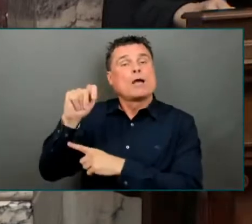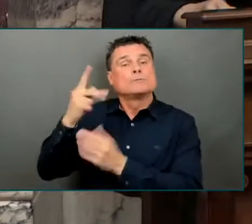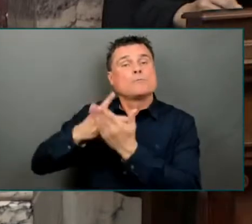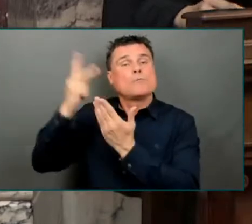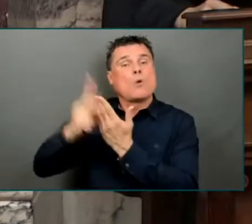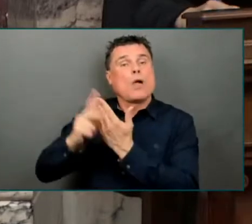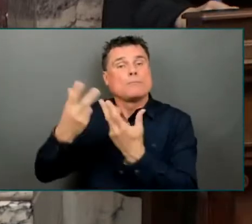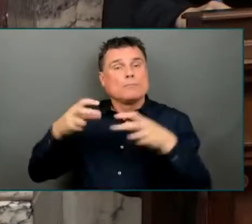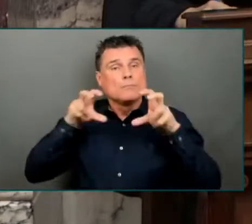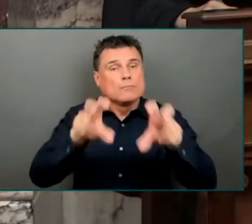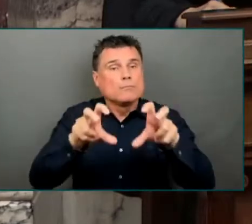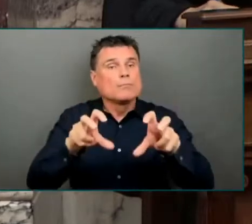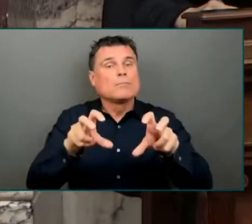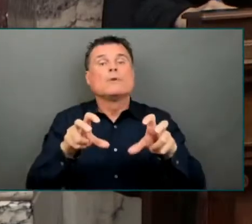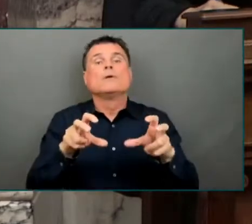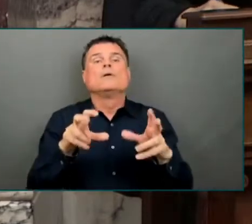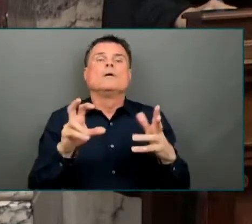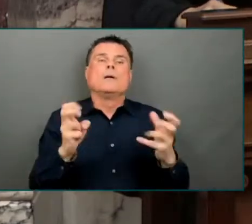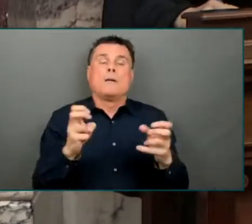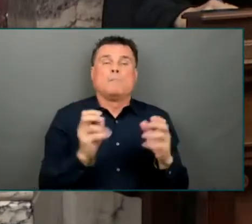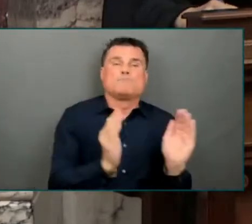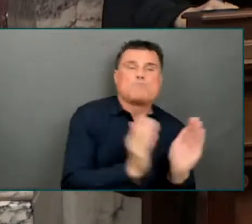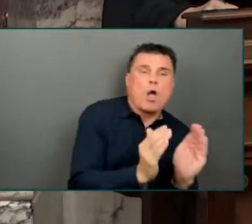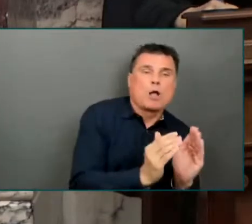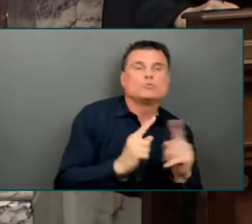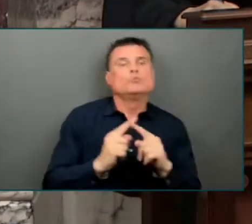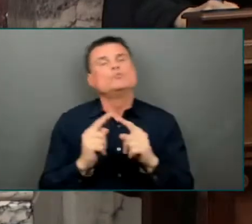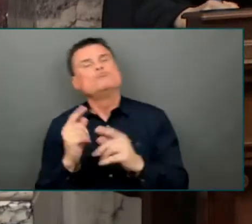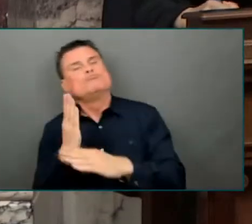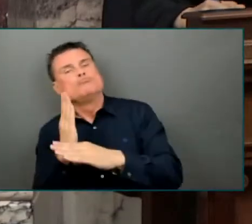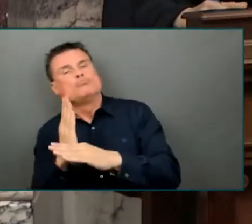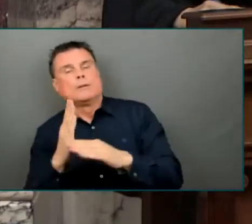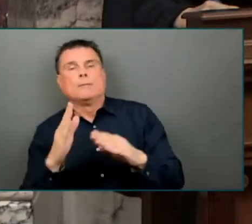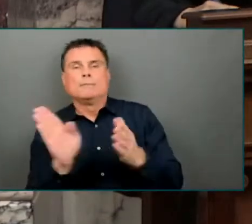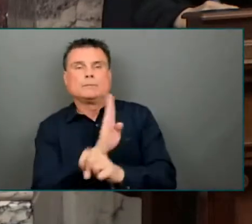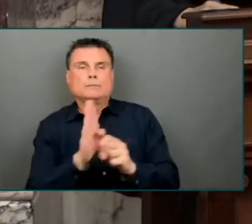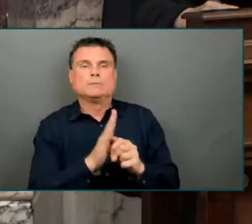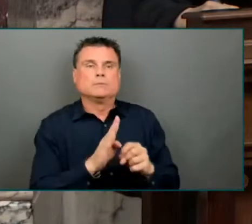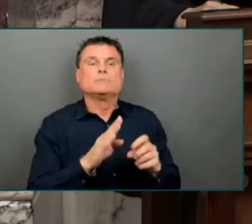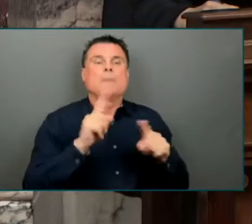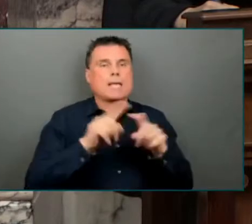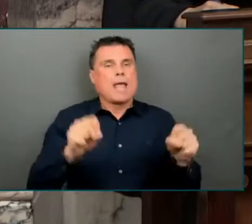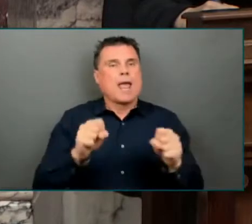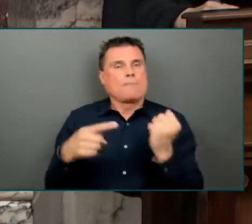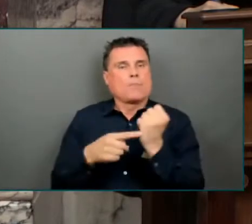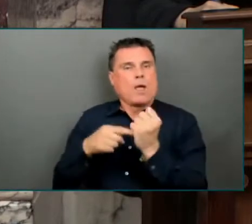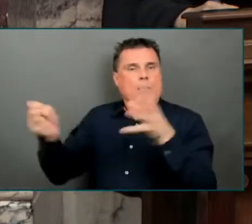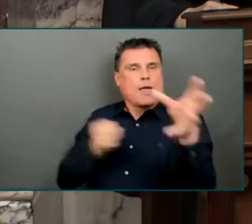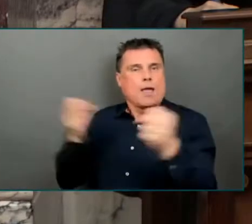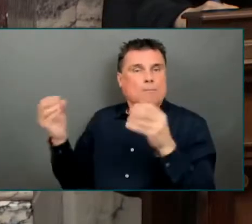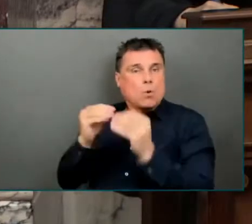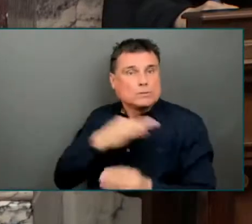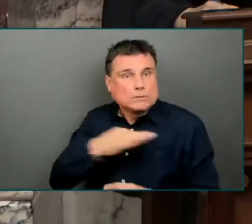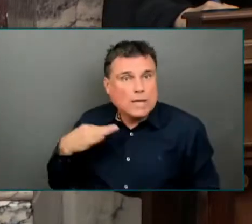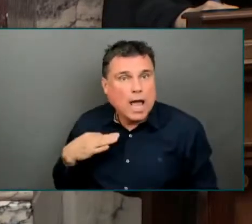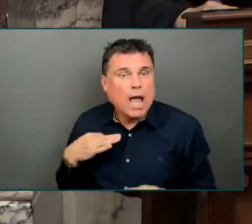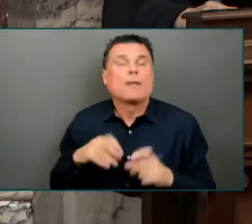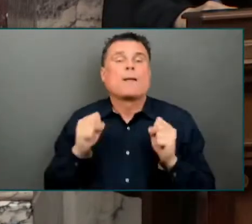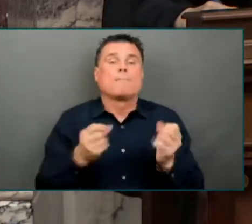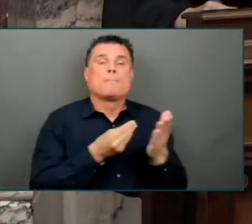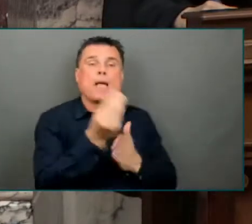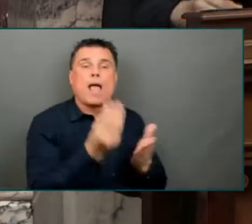receive $500 million in PST rebates for the purchase of new machinery and equipment. We also